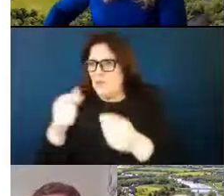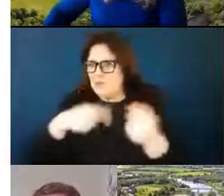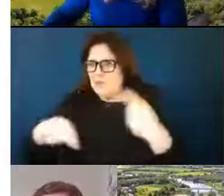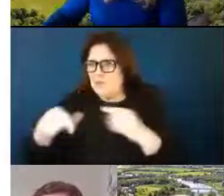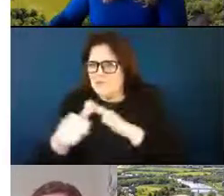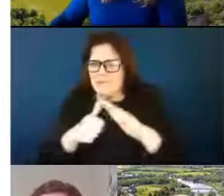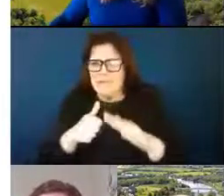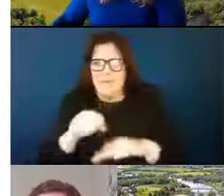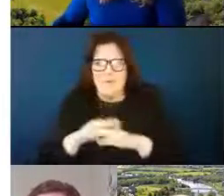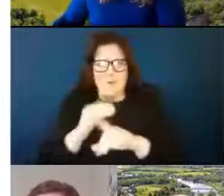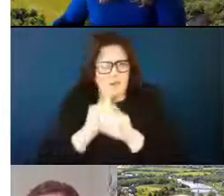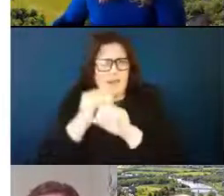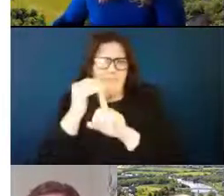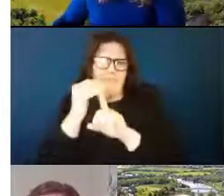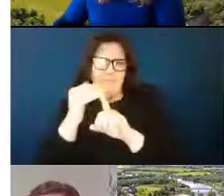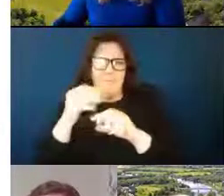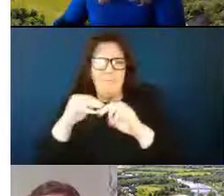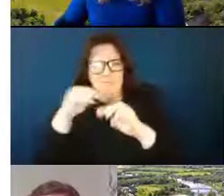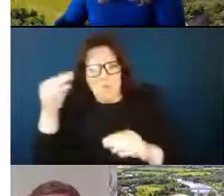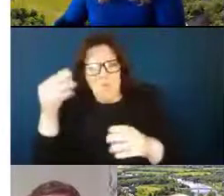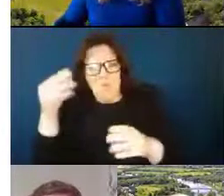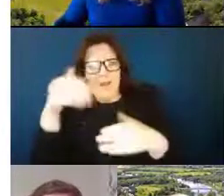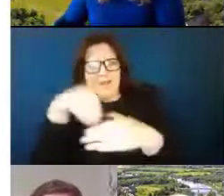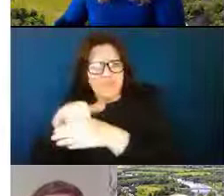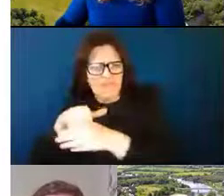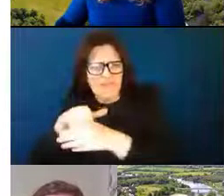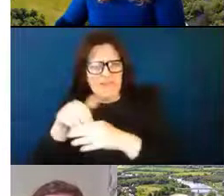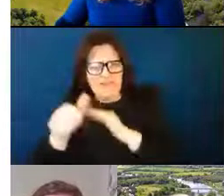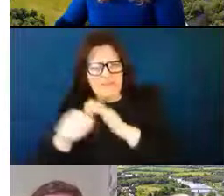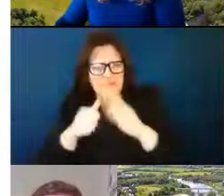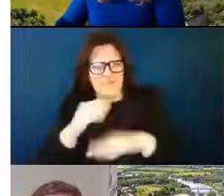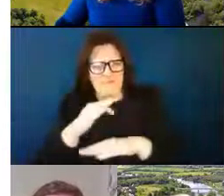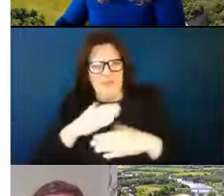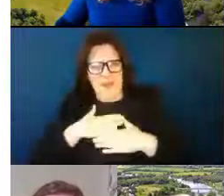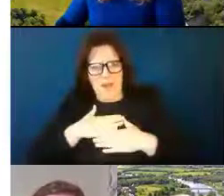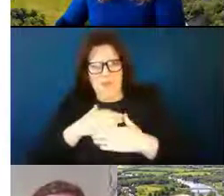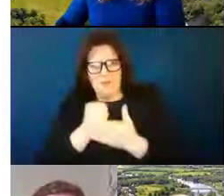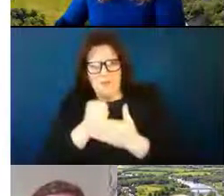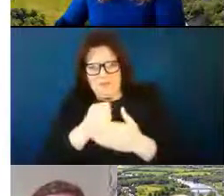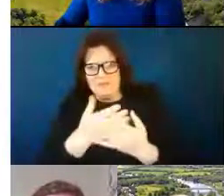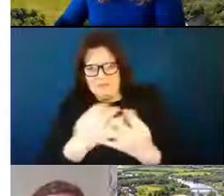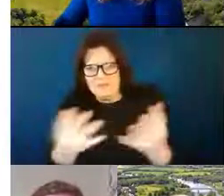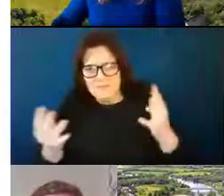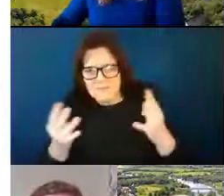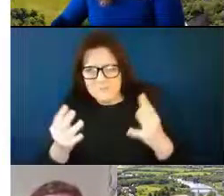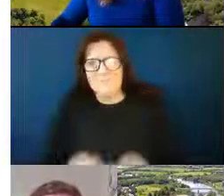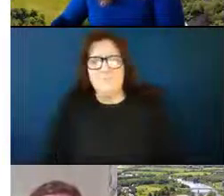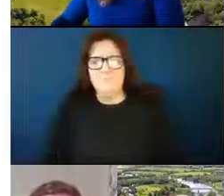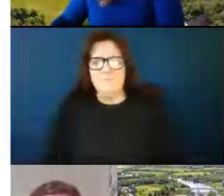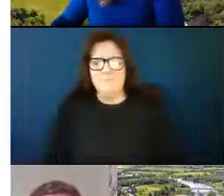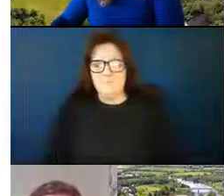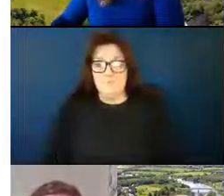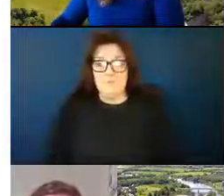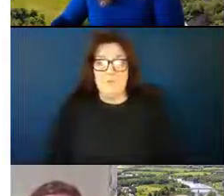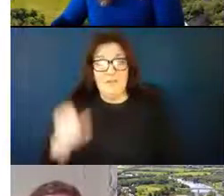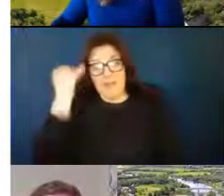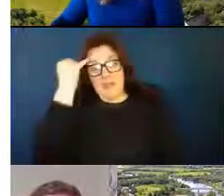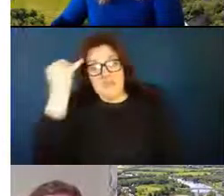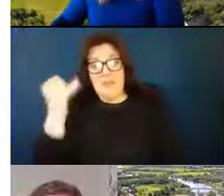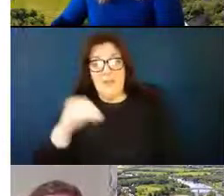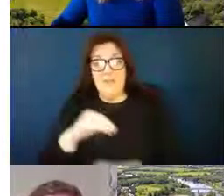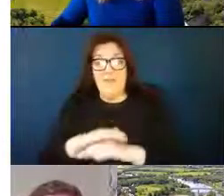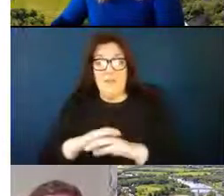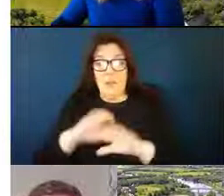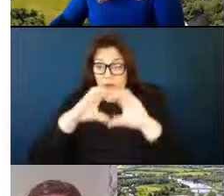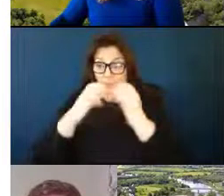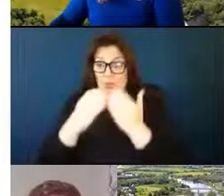make and enhance a more inclusive experience for our students. The notion of the COP or the community of